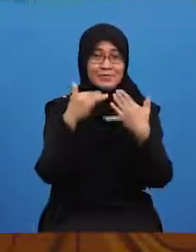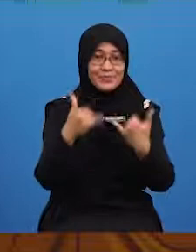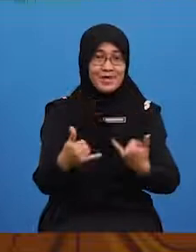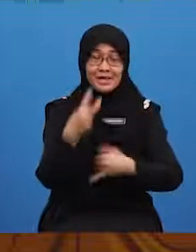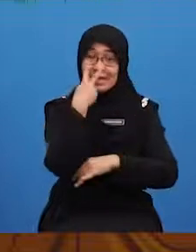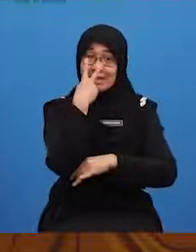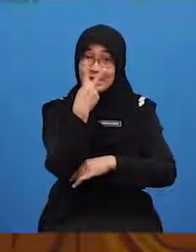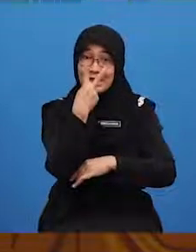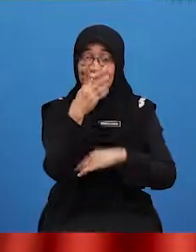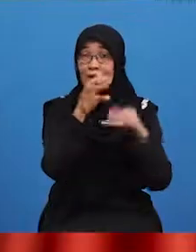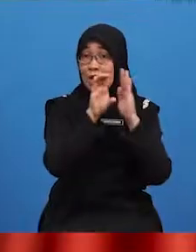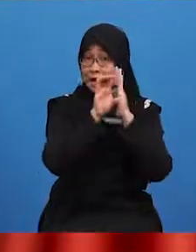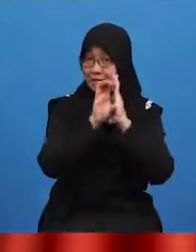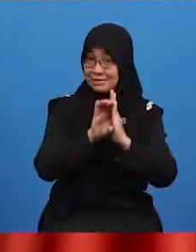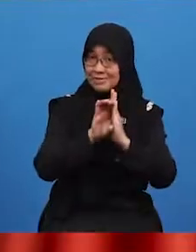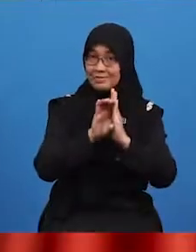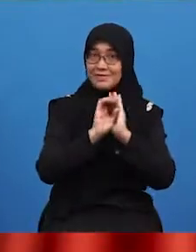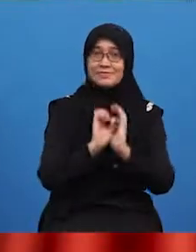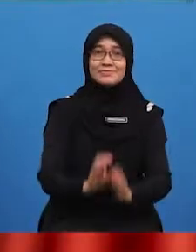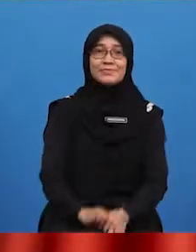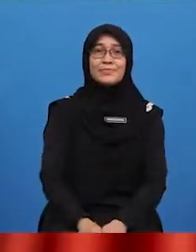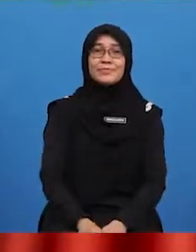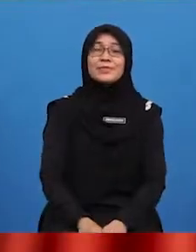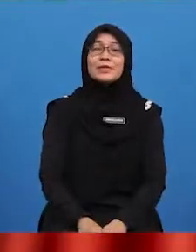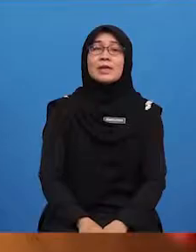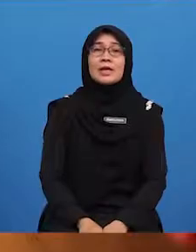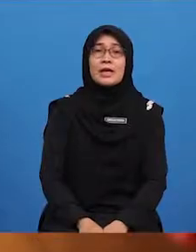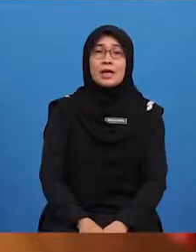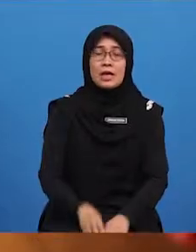1. Let's look at the example.